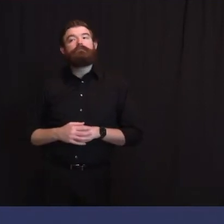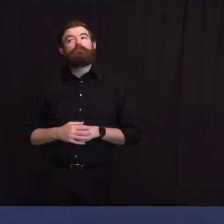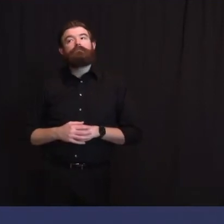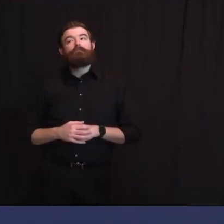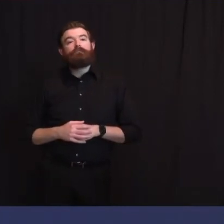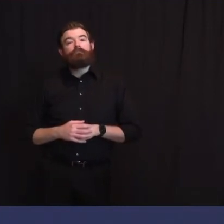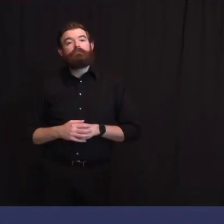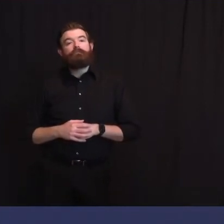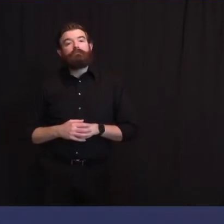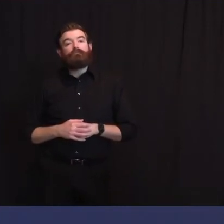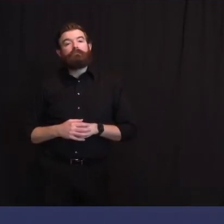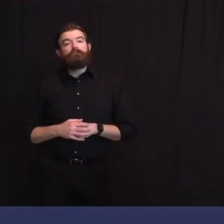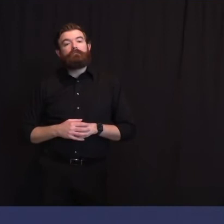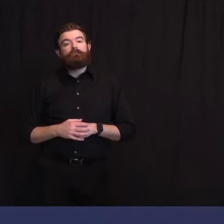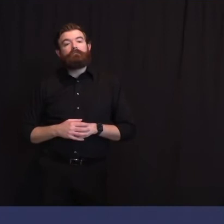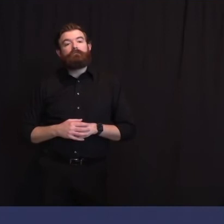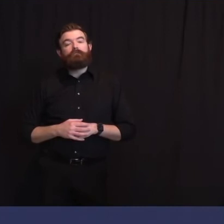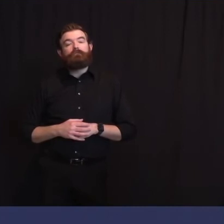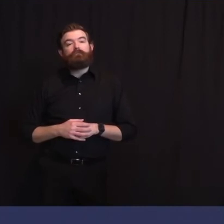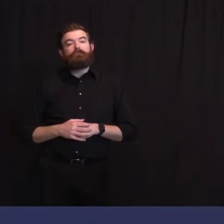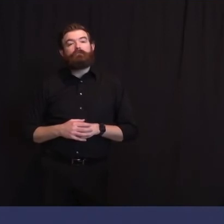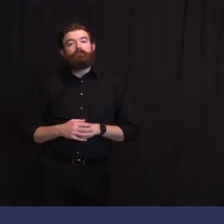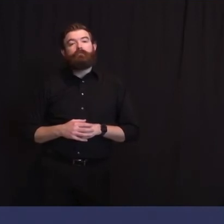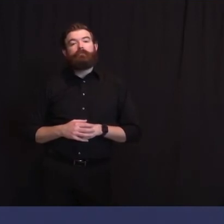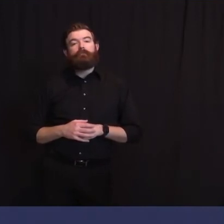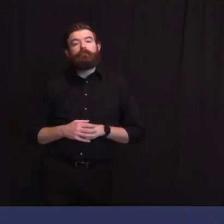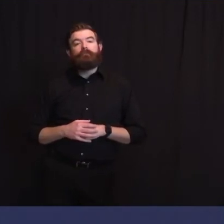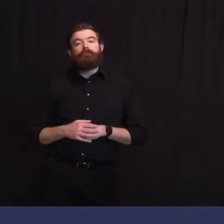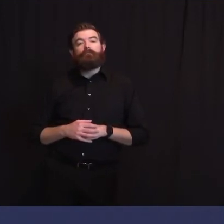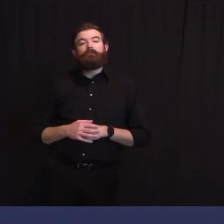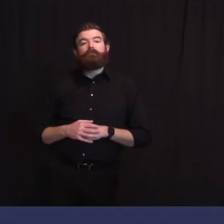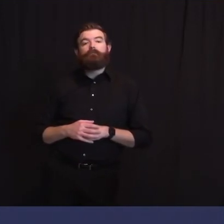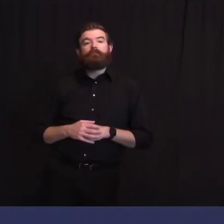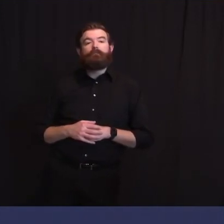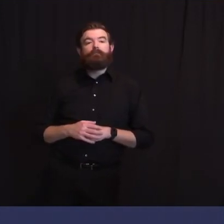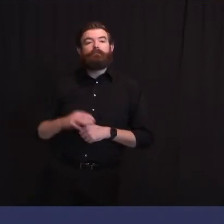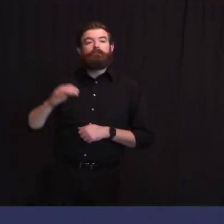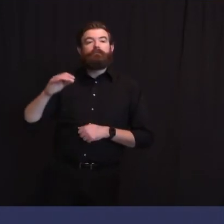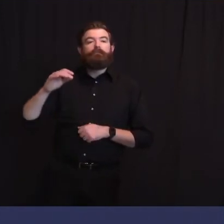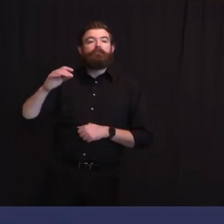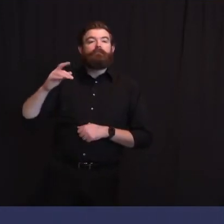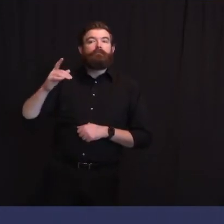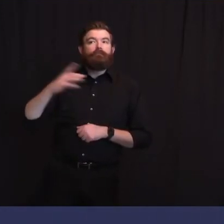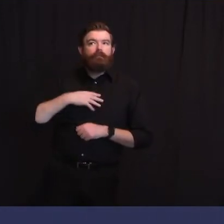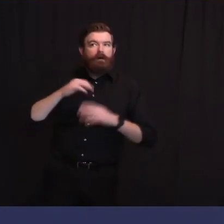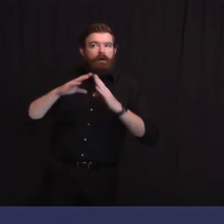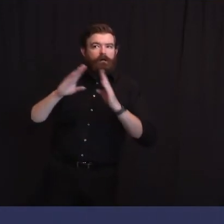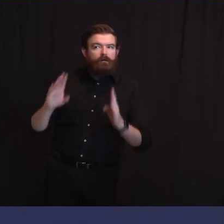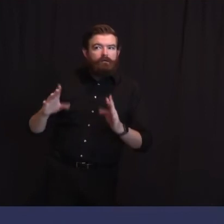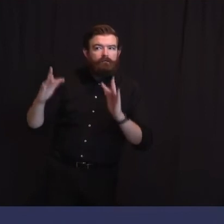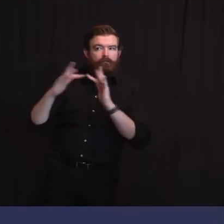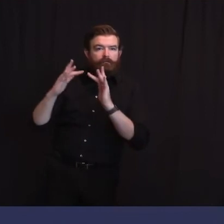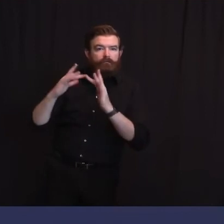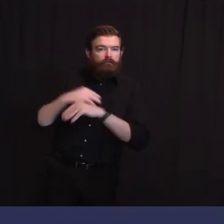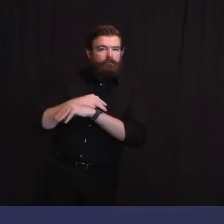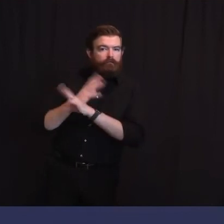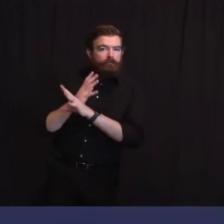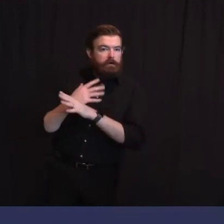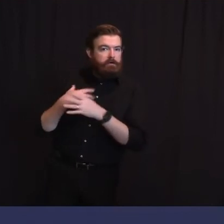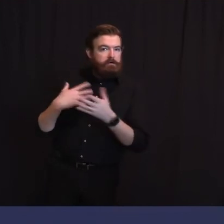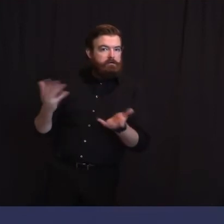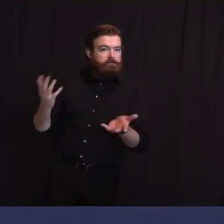House in terms of any cadence of video or other communications. We're on with these folks constantly.